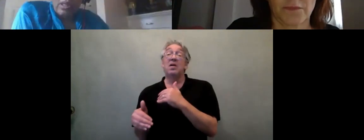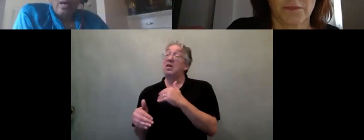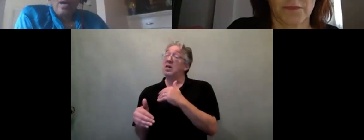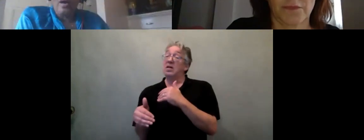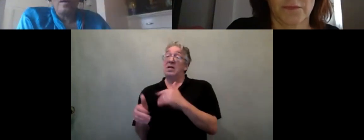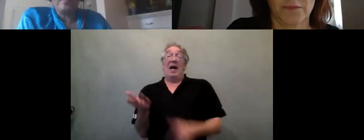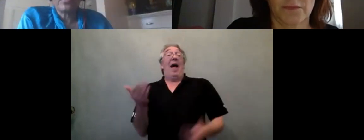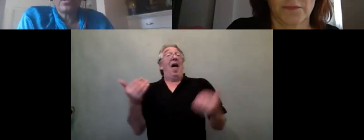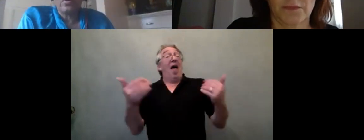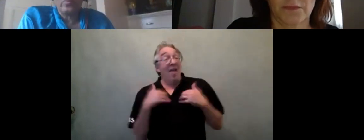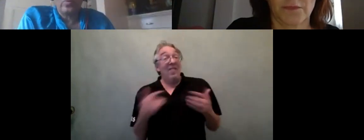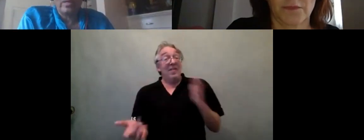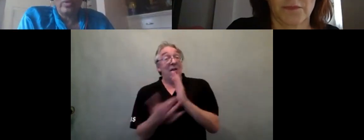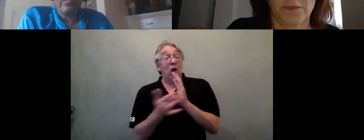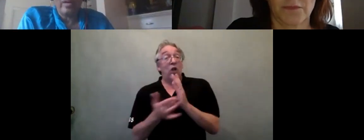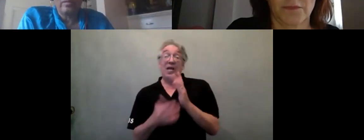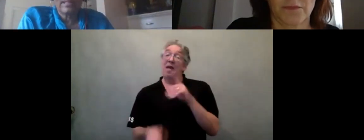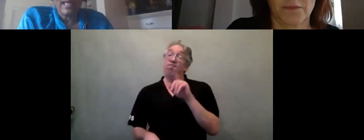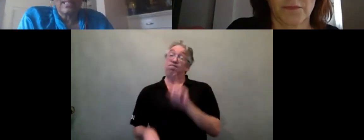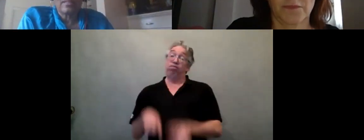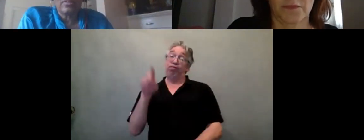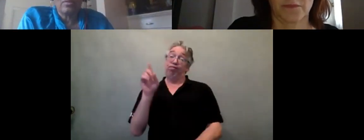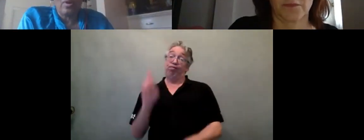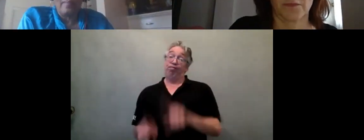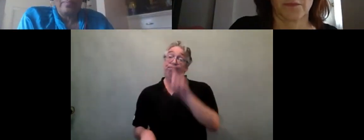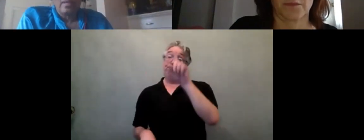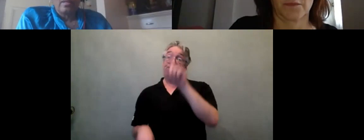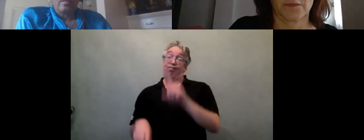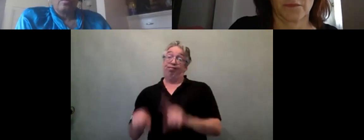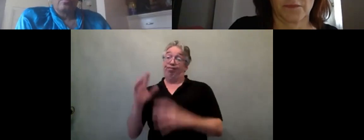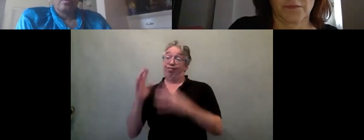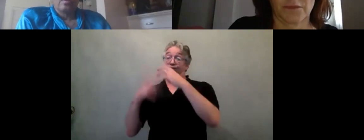patchy. So we found that,